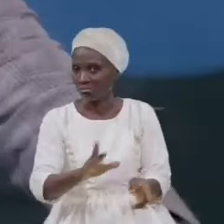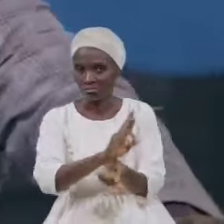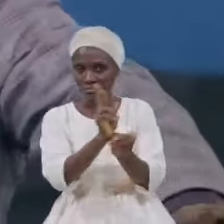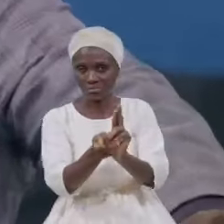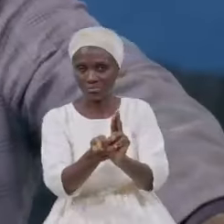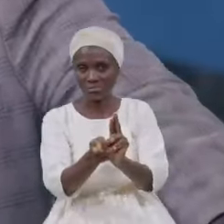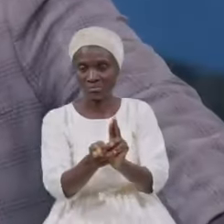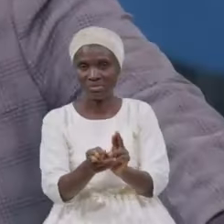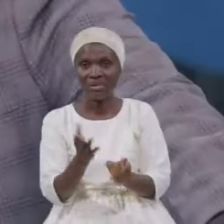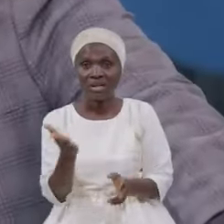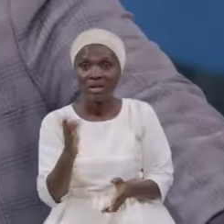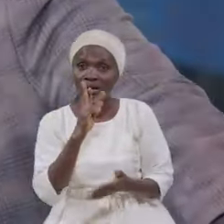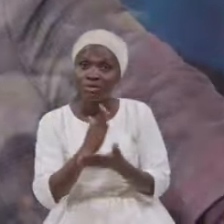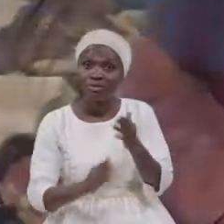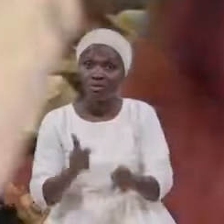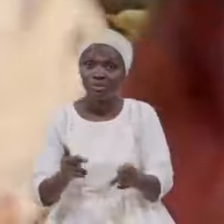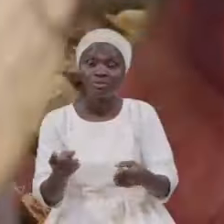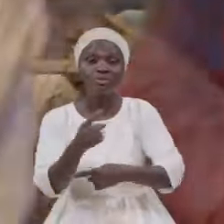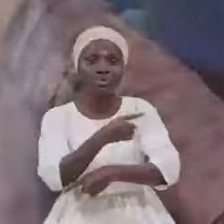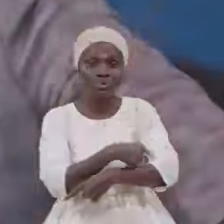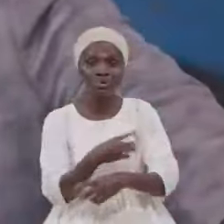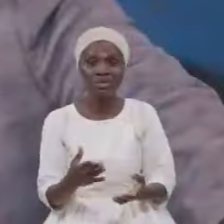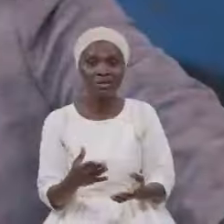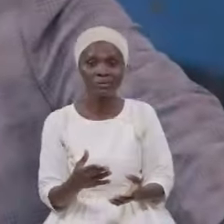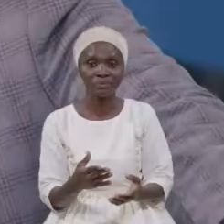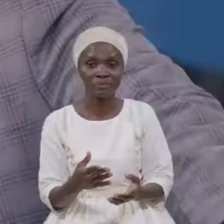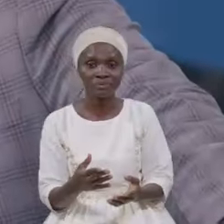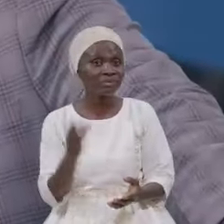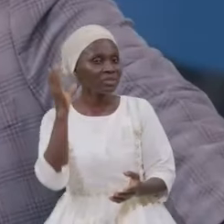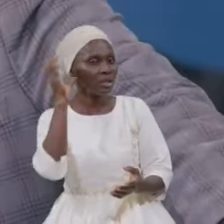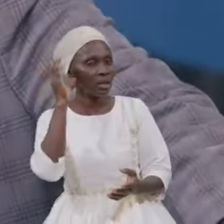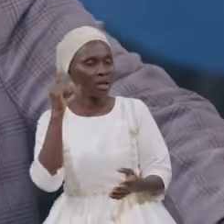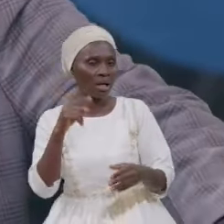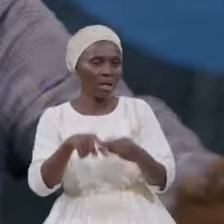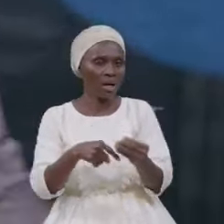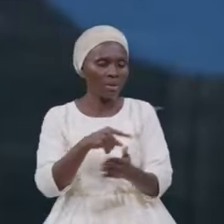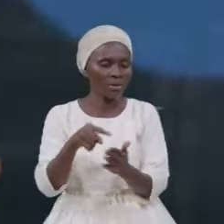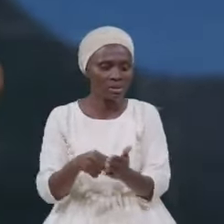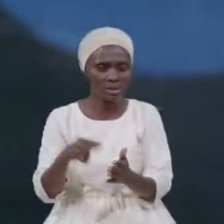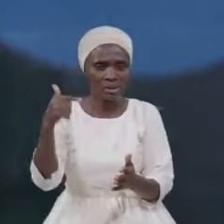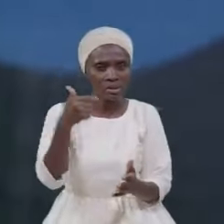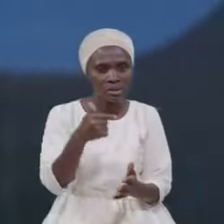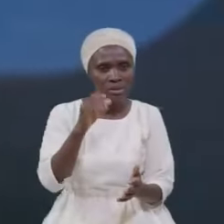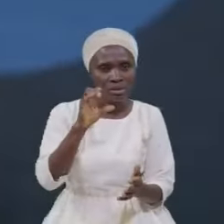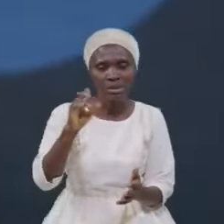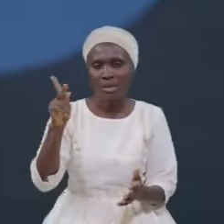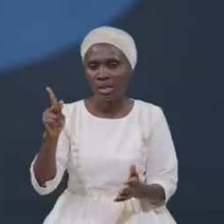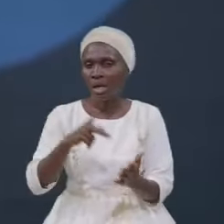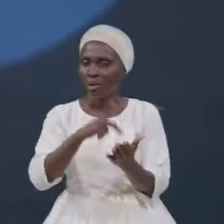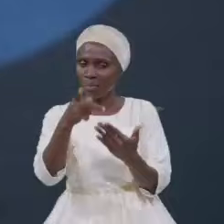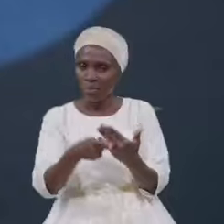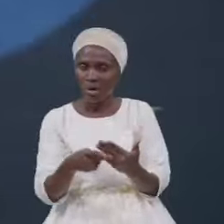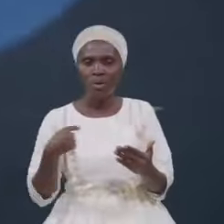we've taken this GCK from here to there to there. And now we come to your